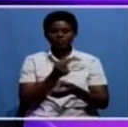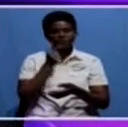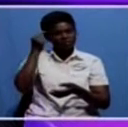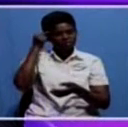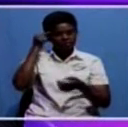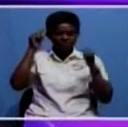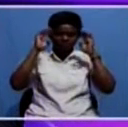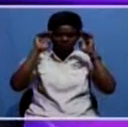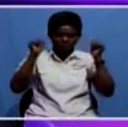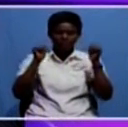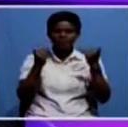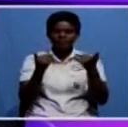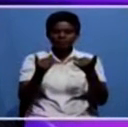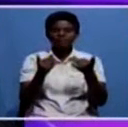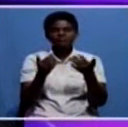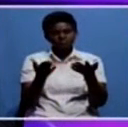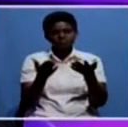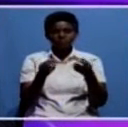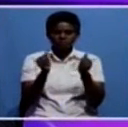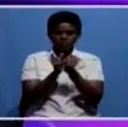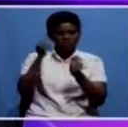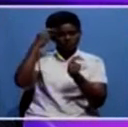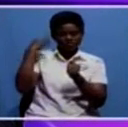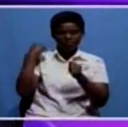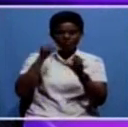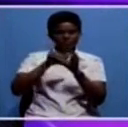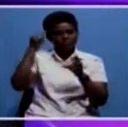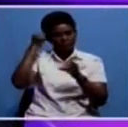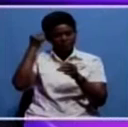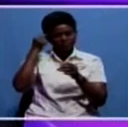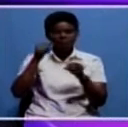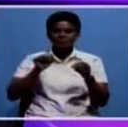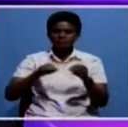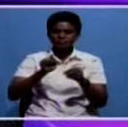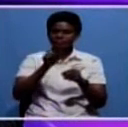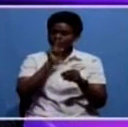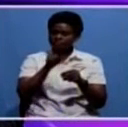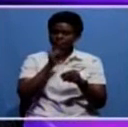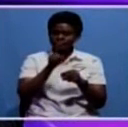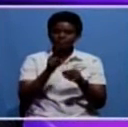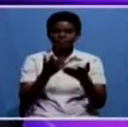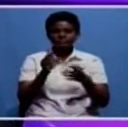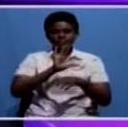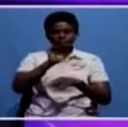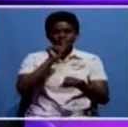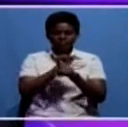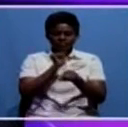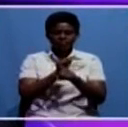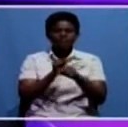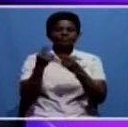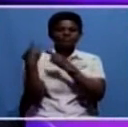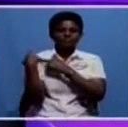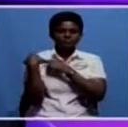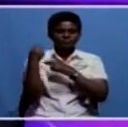president, his cabinet, and the rest of the officials in government continue to execute their duties in response to